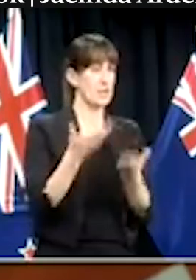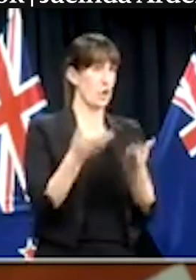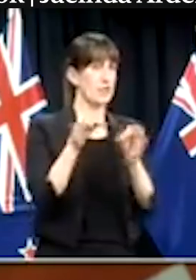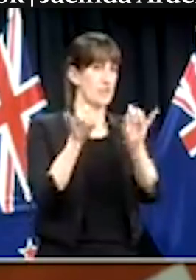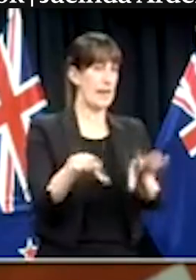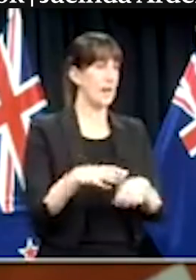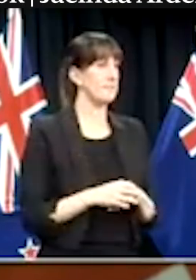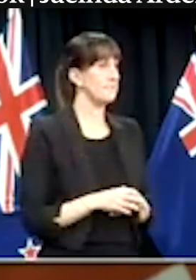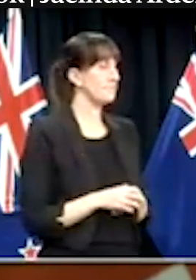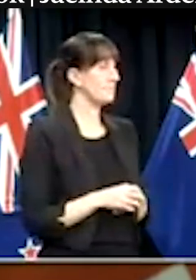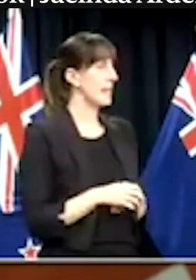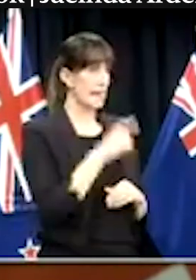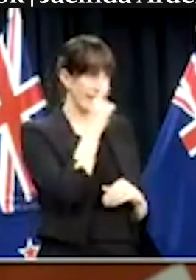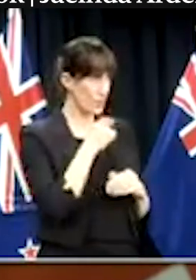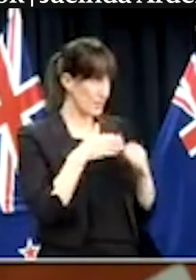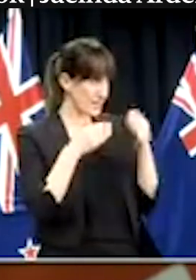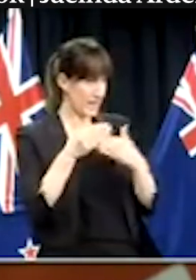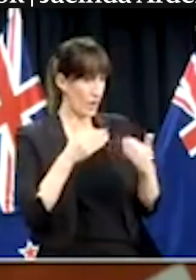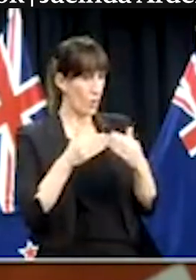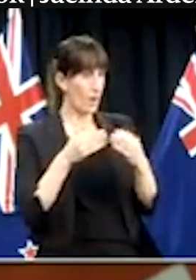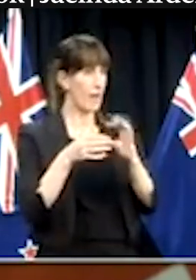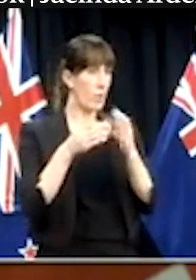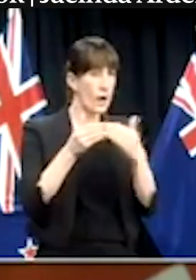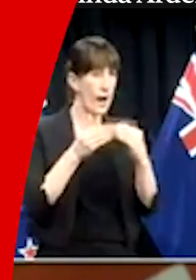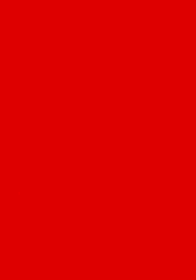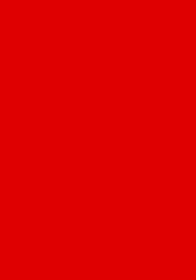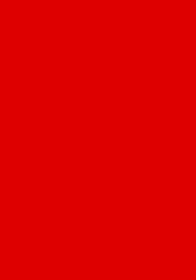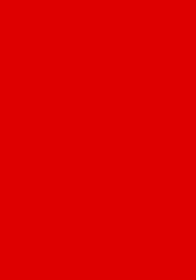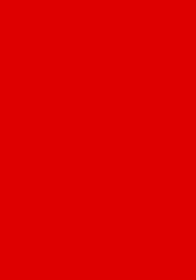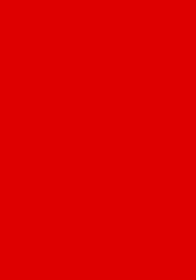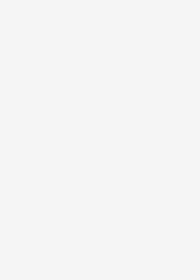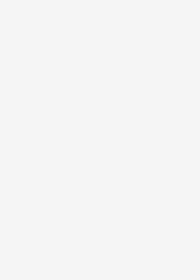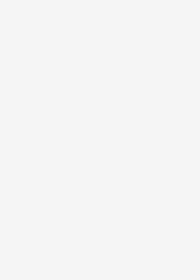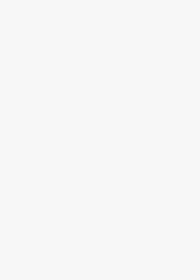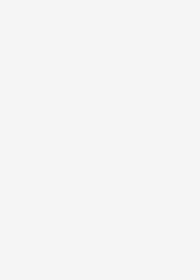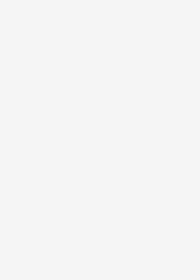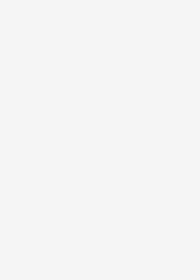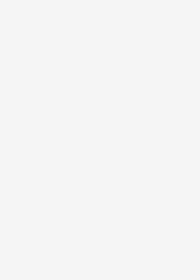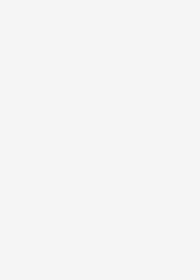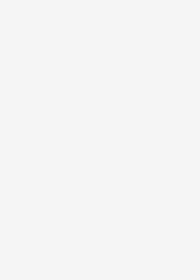sign off from the Prime Minister? I've been dealing with this at a federal level via Prime Minister Morrison.